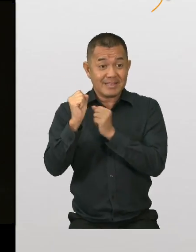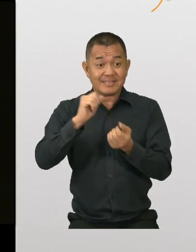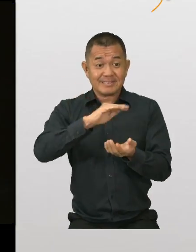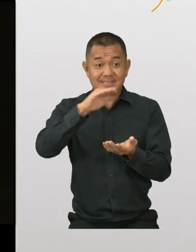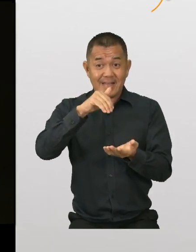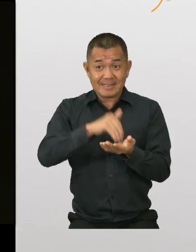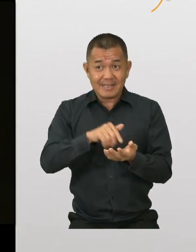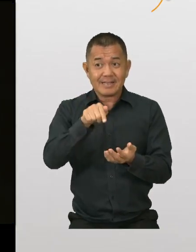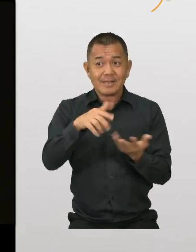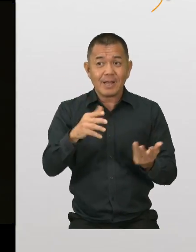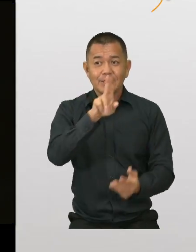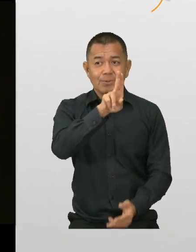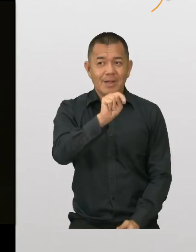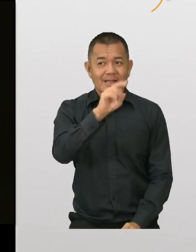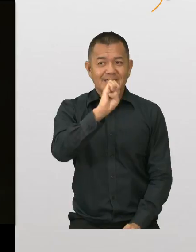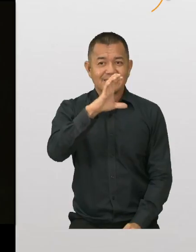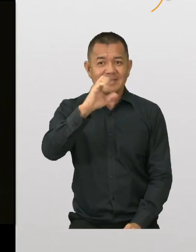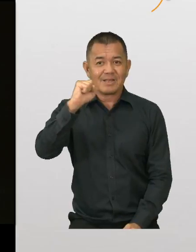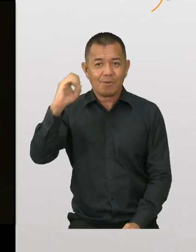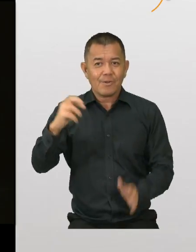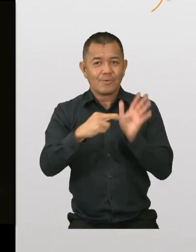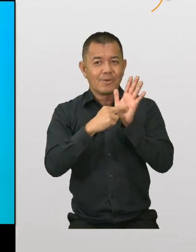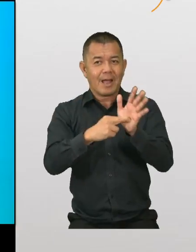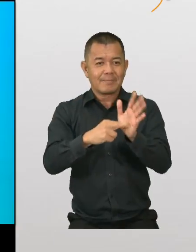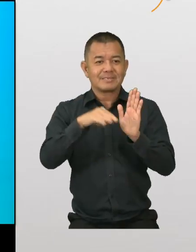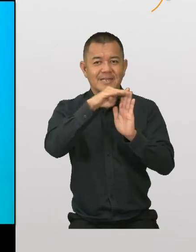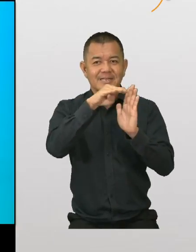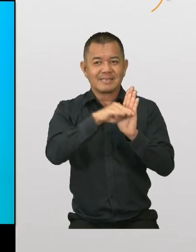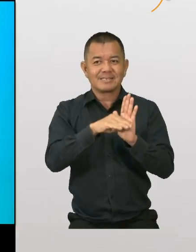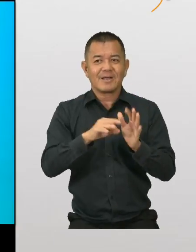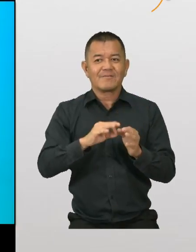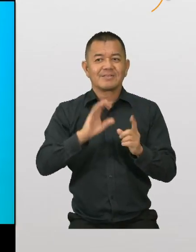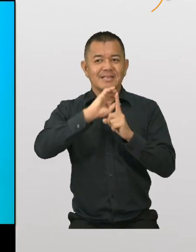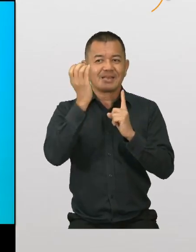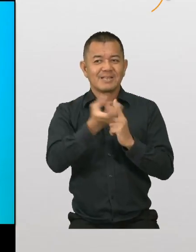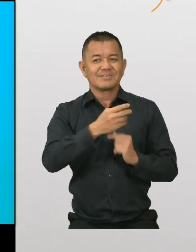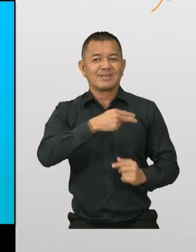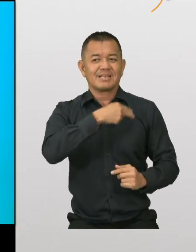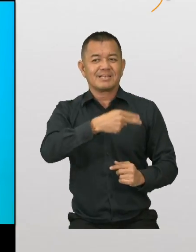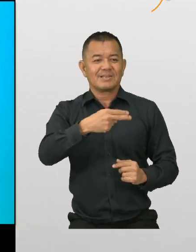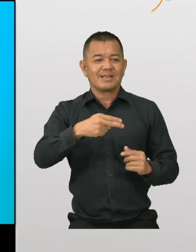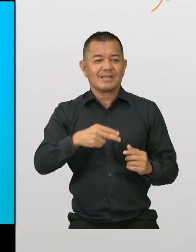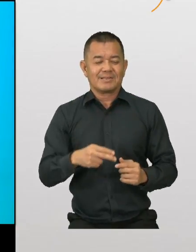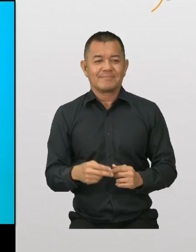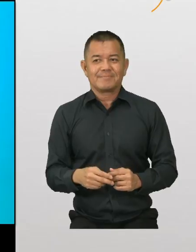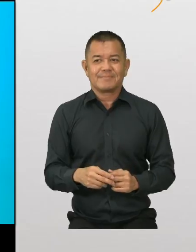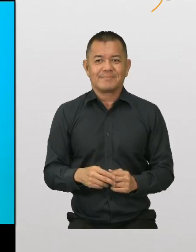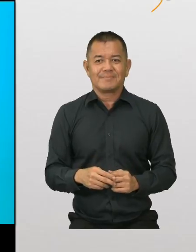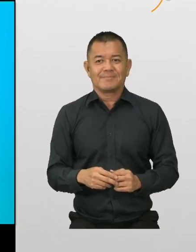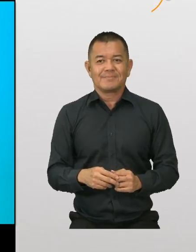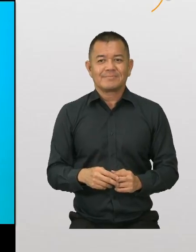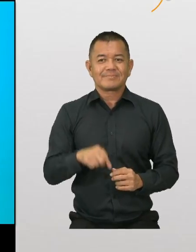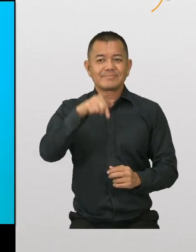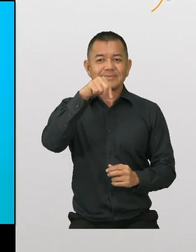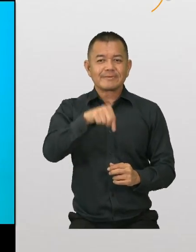of the intangible cultural heritage of humanity. In our various consultations, there was a widespread support